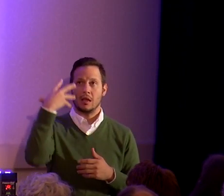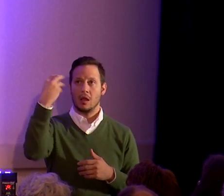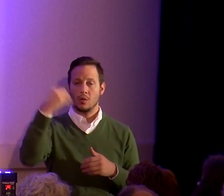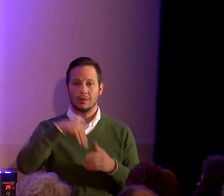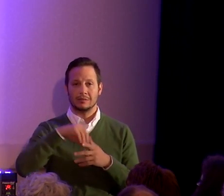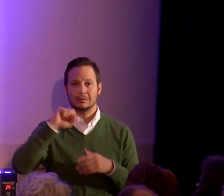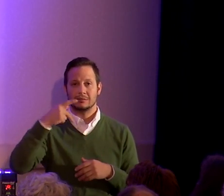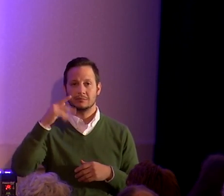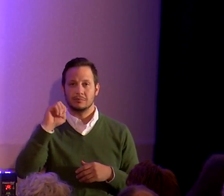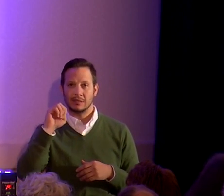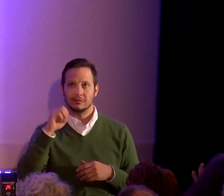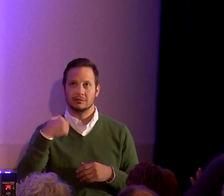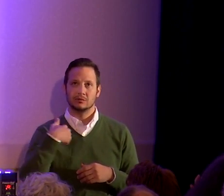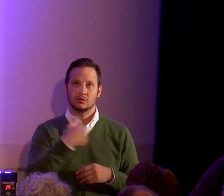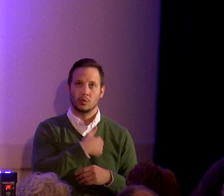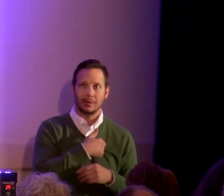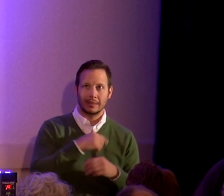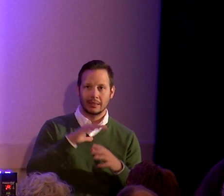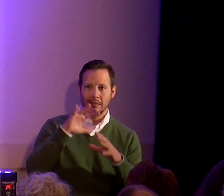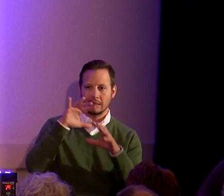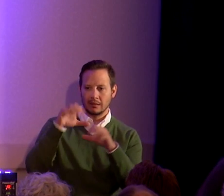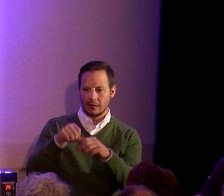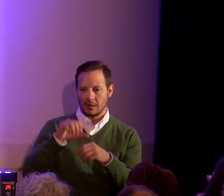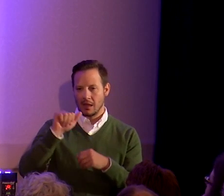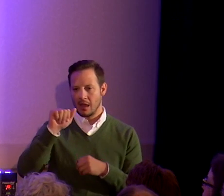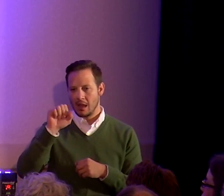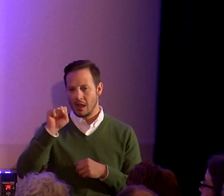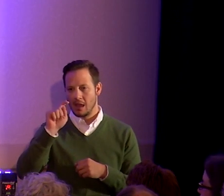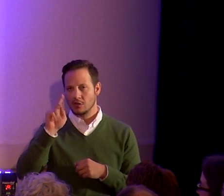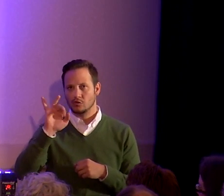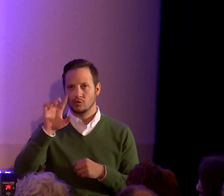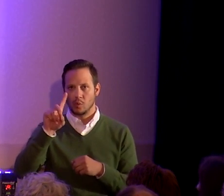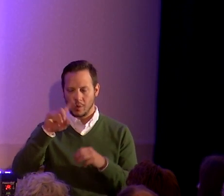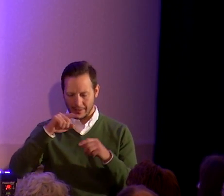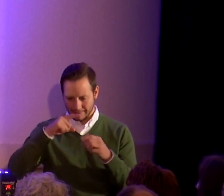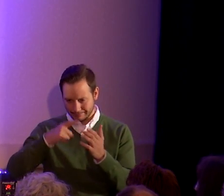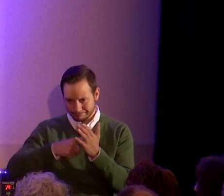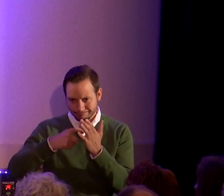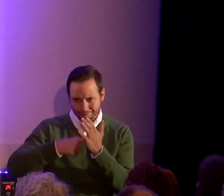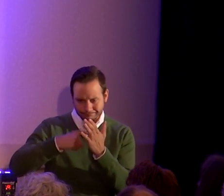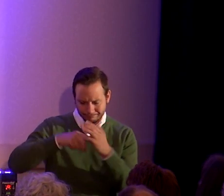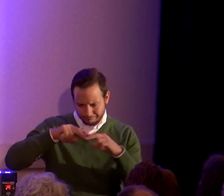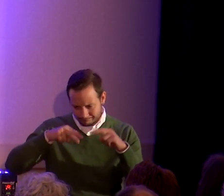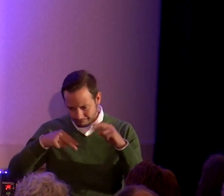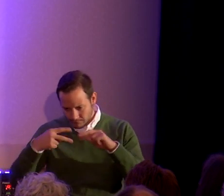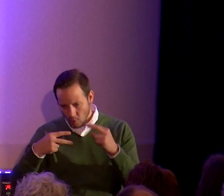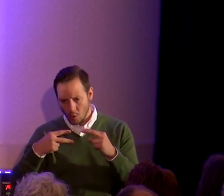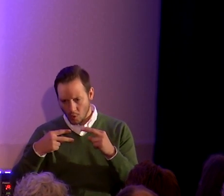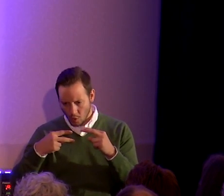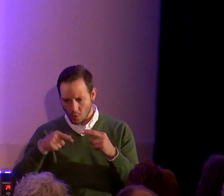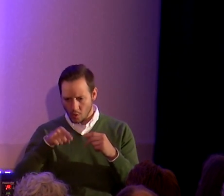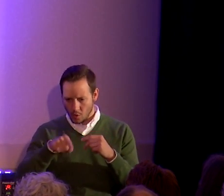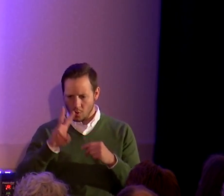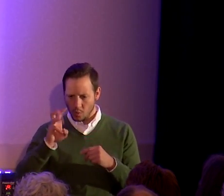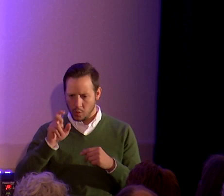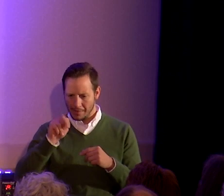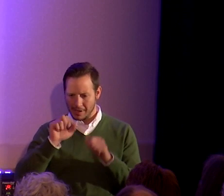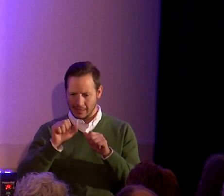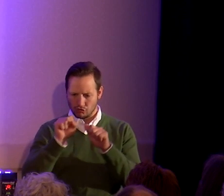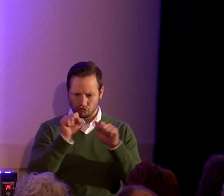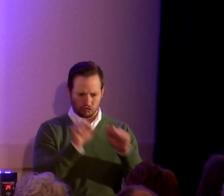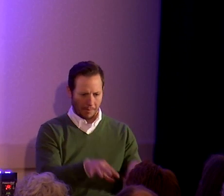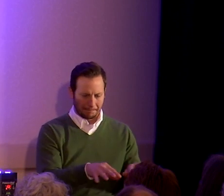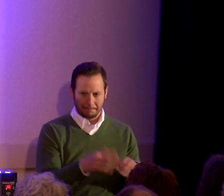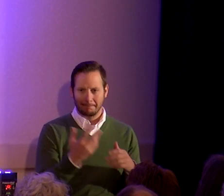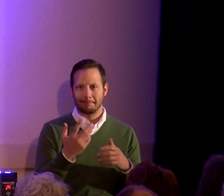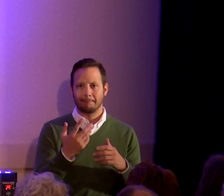start capturing asteroids and mining them for resources, and someone figures out an asteroid is a very good kinetic weapon that you can drop on a planet. What happens